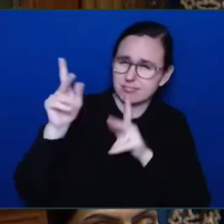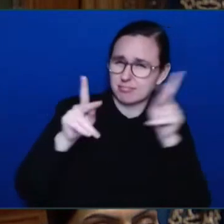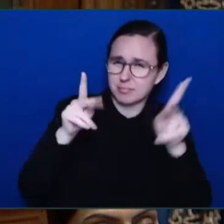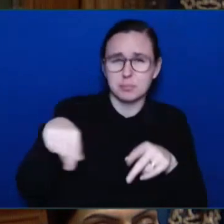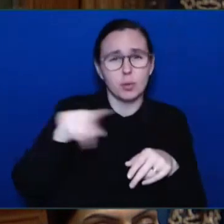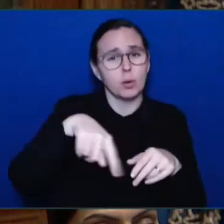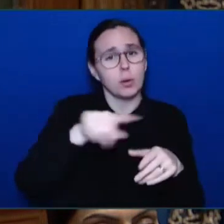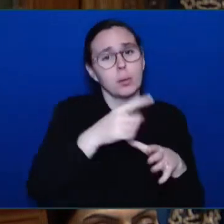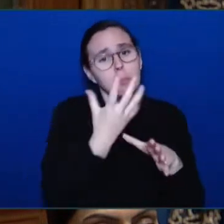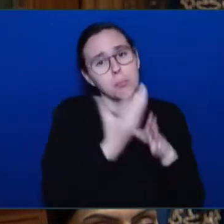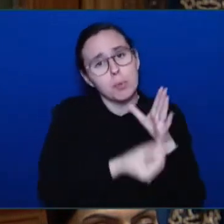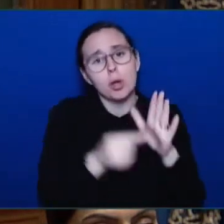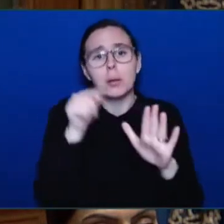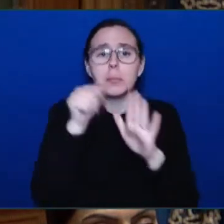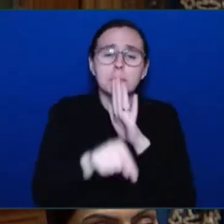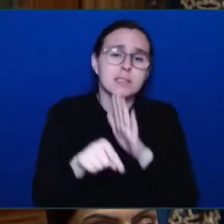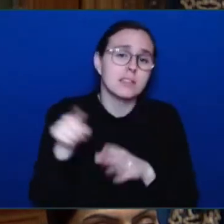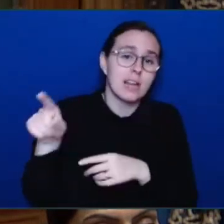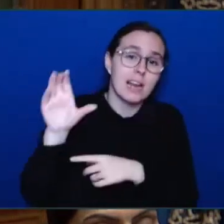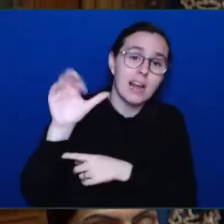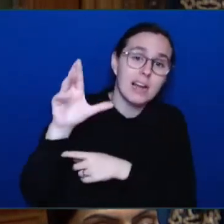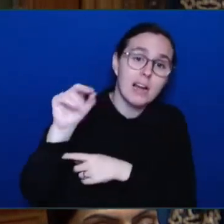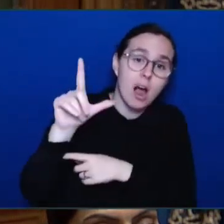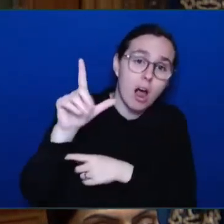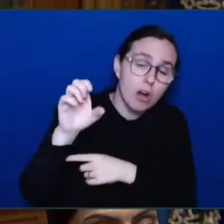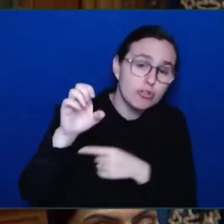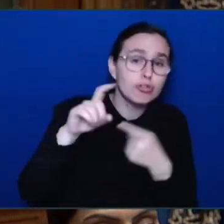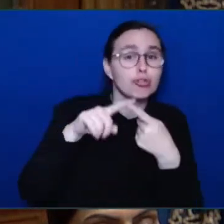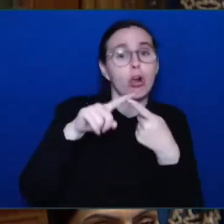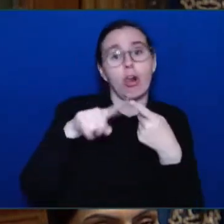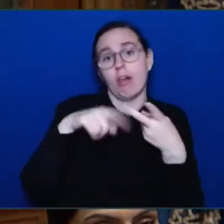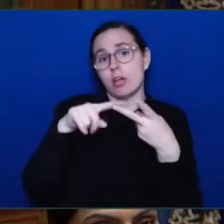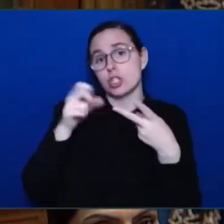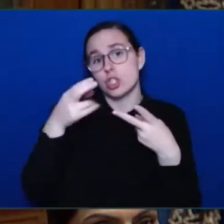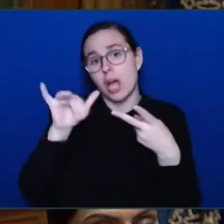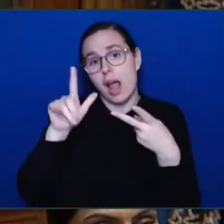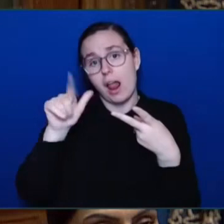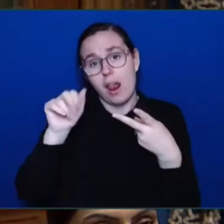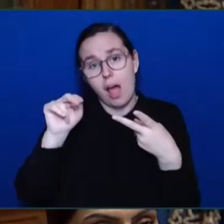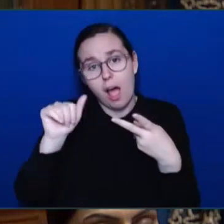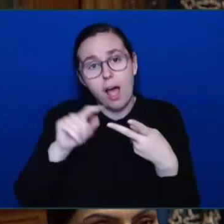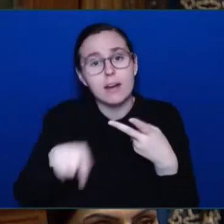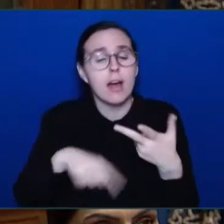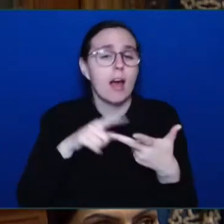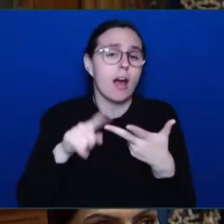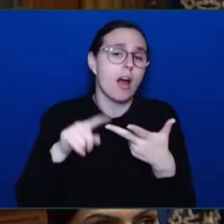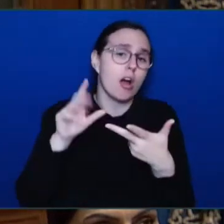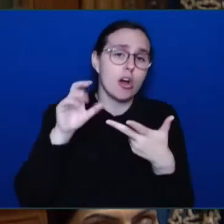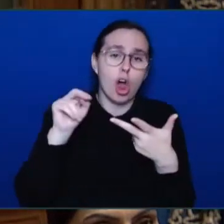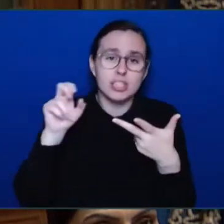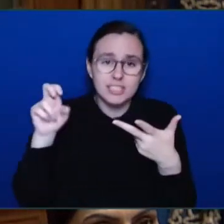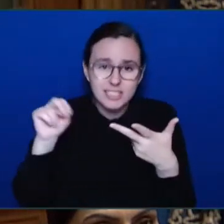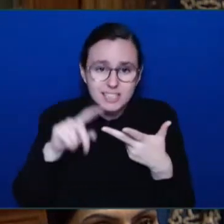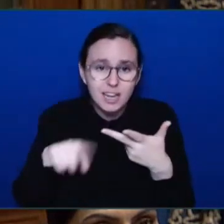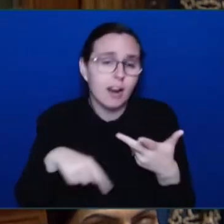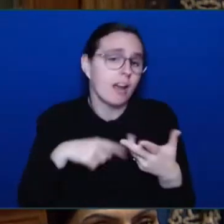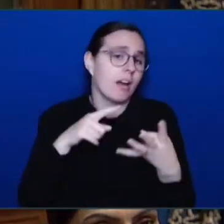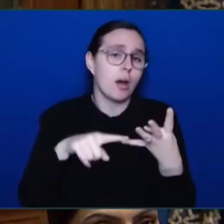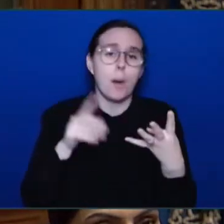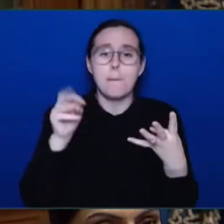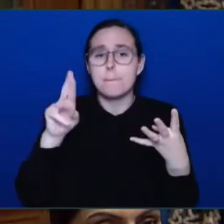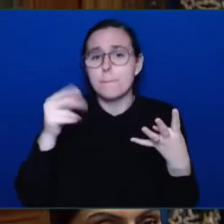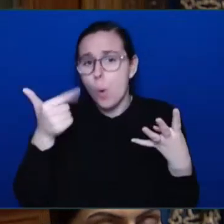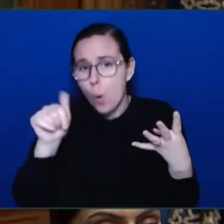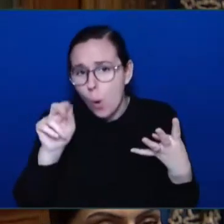Brown, Carson Mackenzie Seaweed, Morgan Harris, Lisa Marie Young, and Chelsea